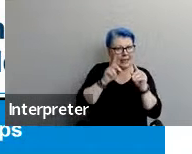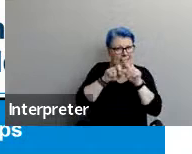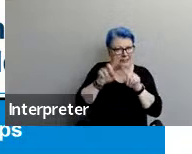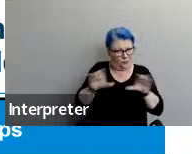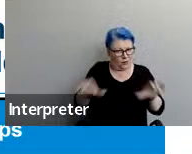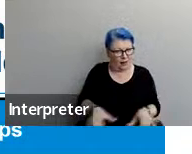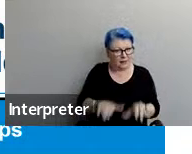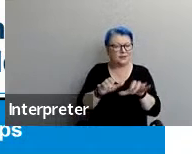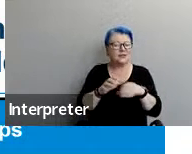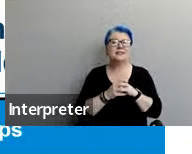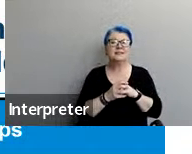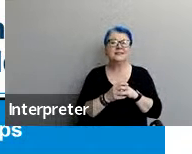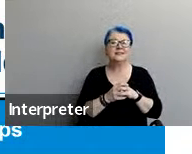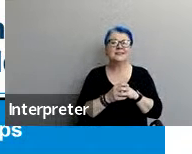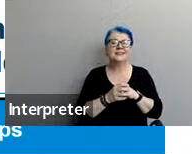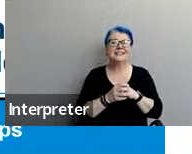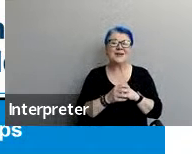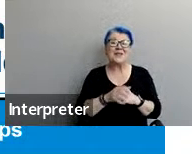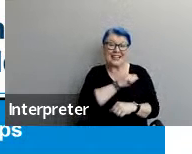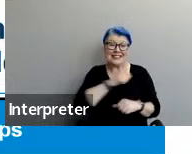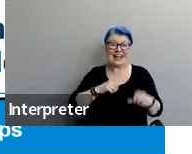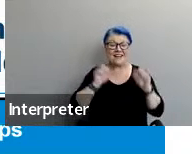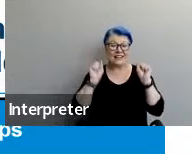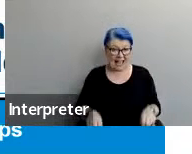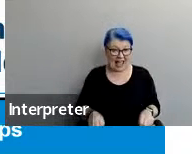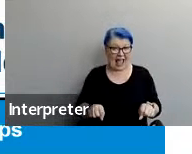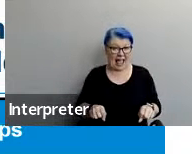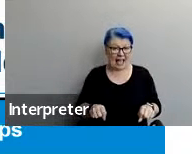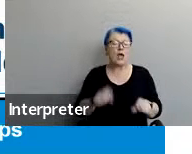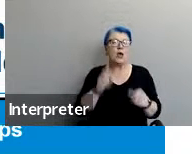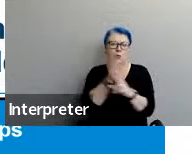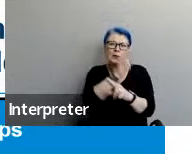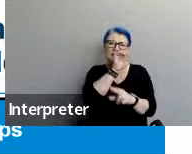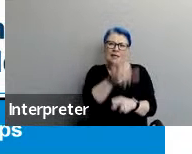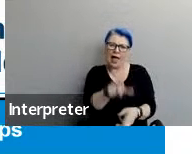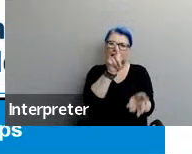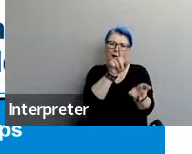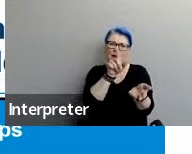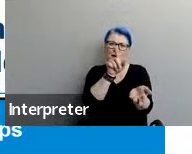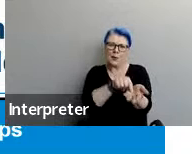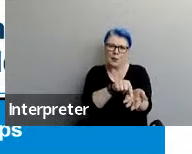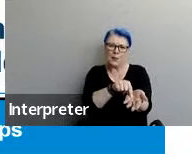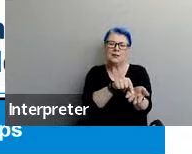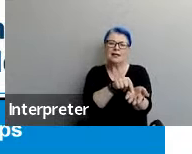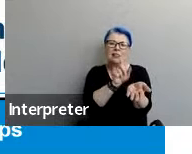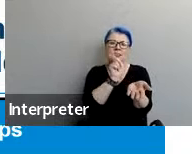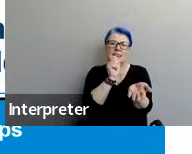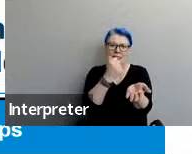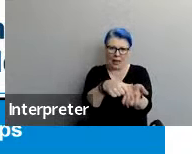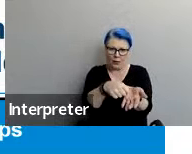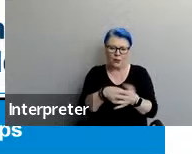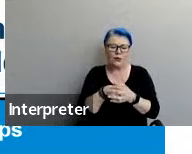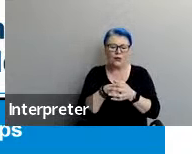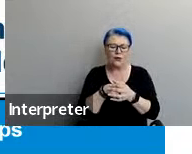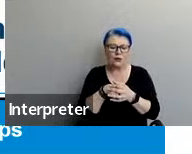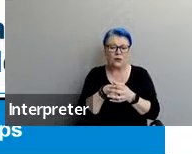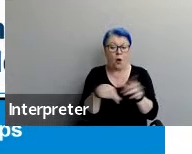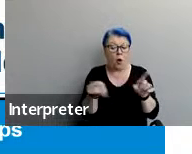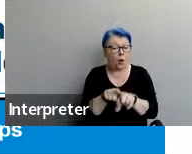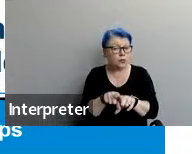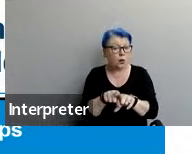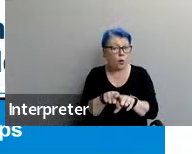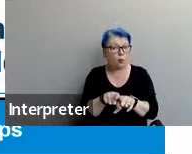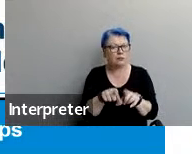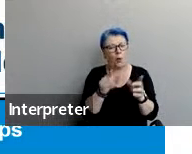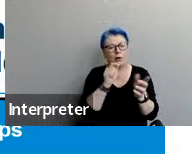in there so that staff can utilize that newsletter. And then also looking at doing some